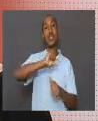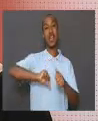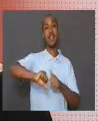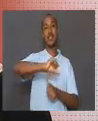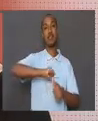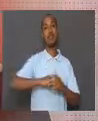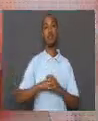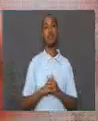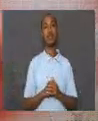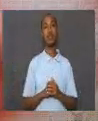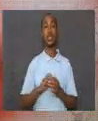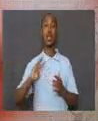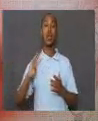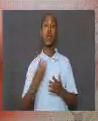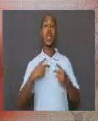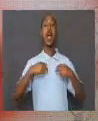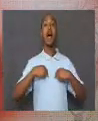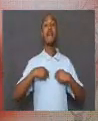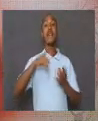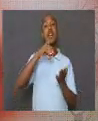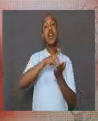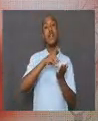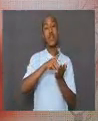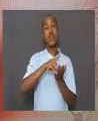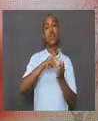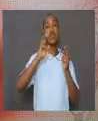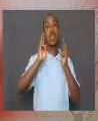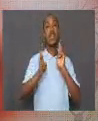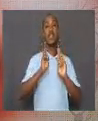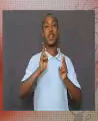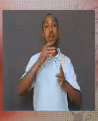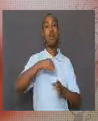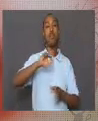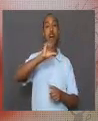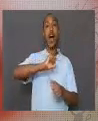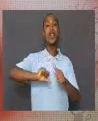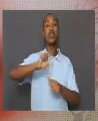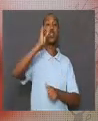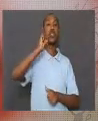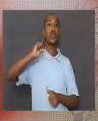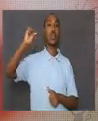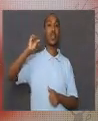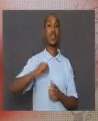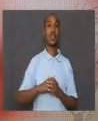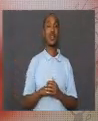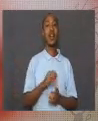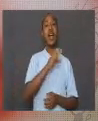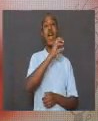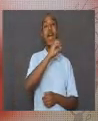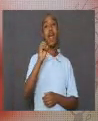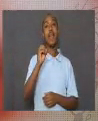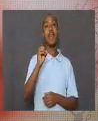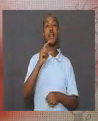atom. We have reviewed the history of atomic theory and